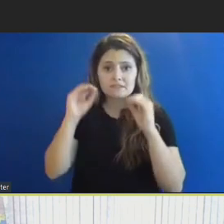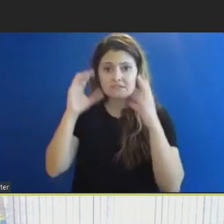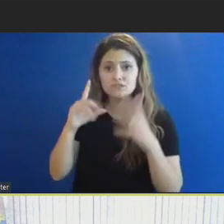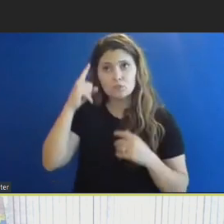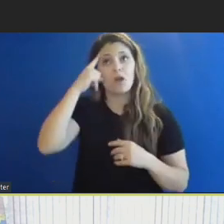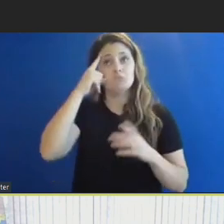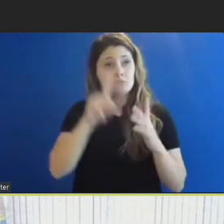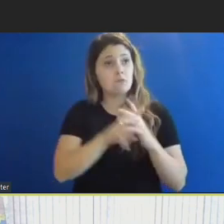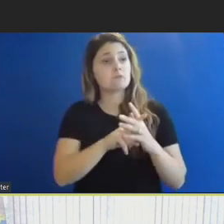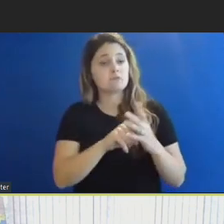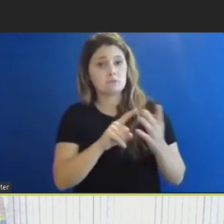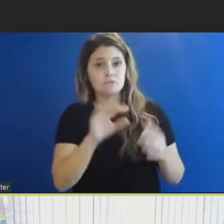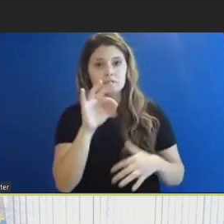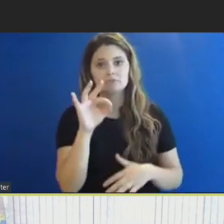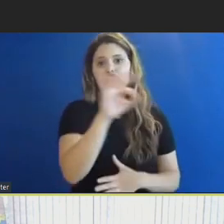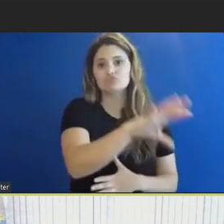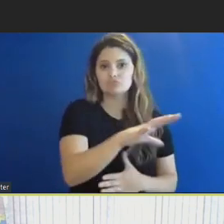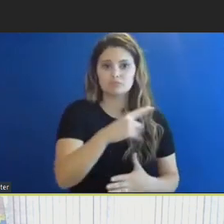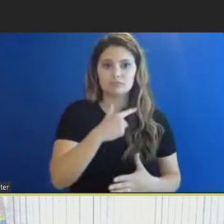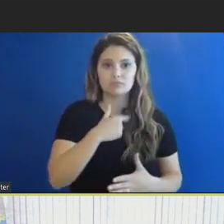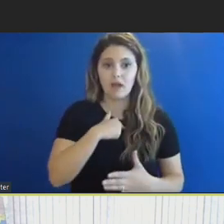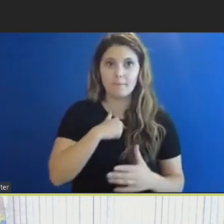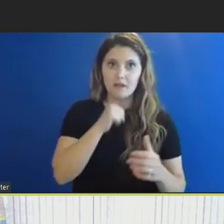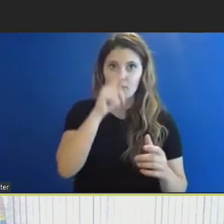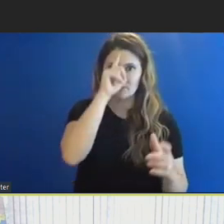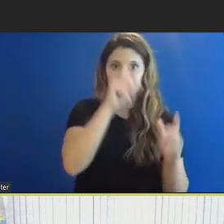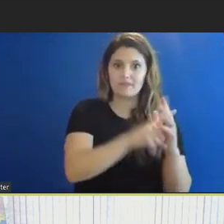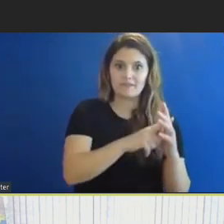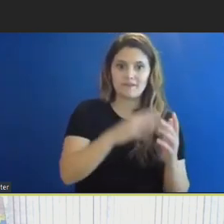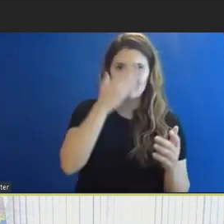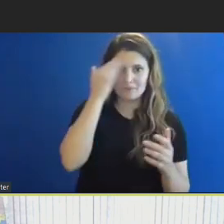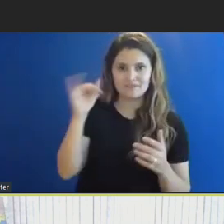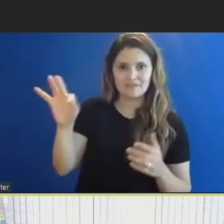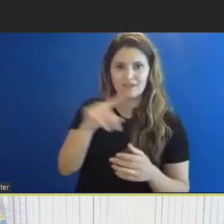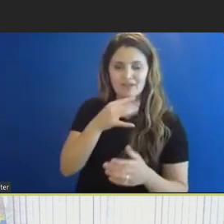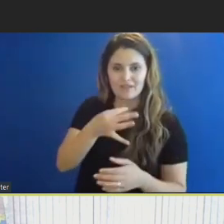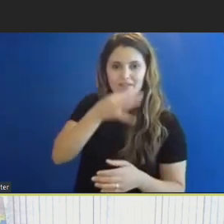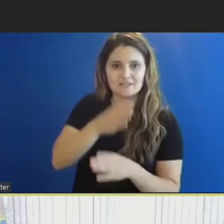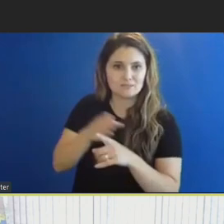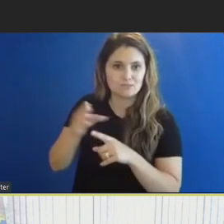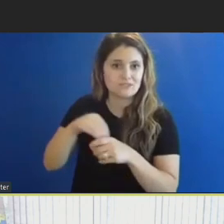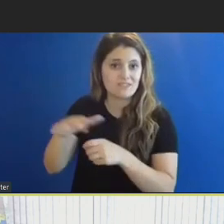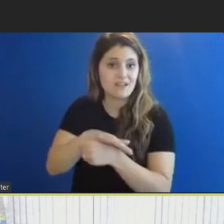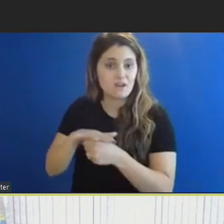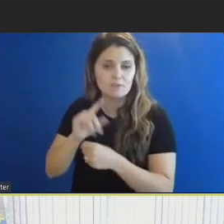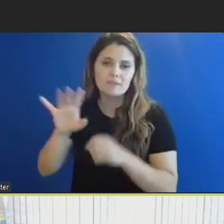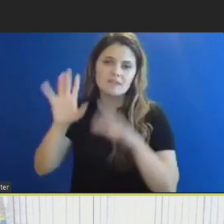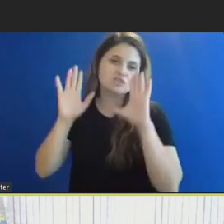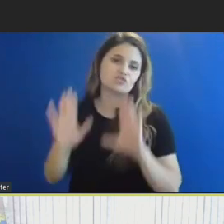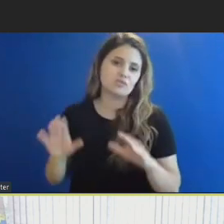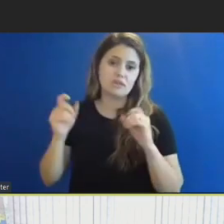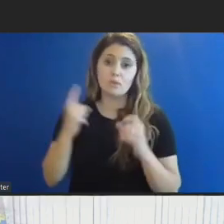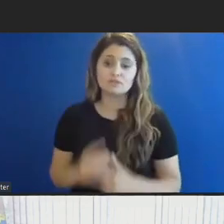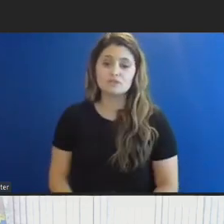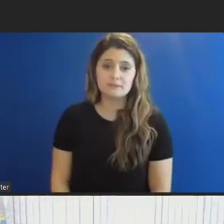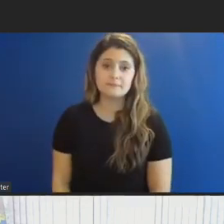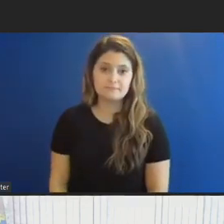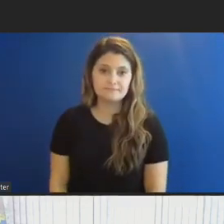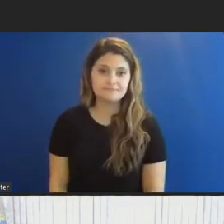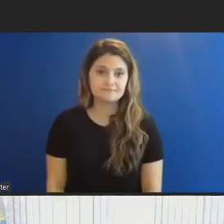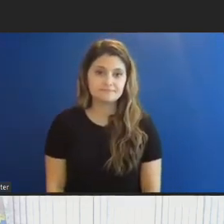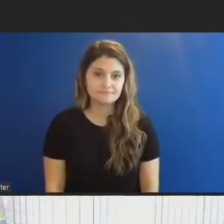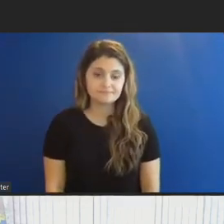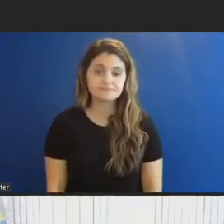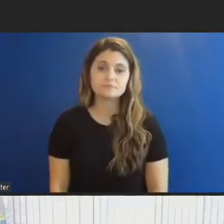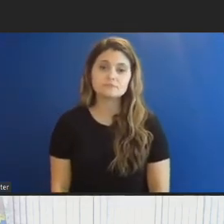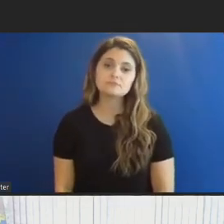of that I'm just not going to think of because they're the experts in that area. But that's a great question. Mm-hmm.